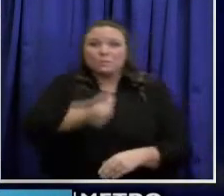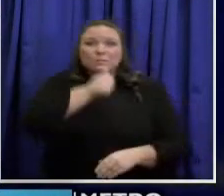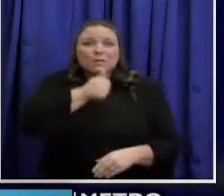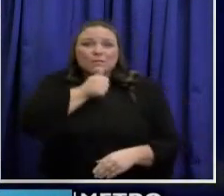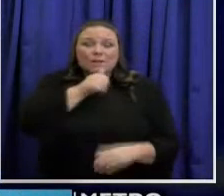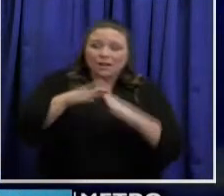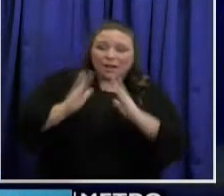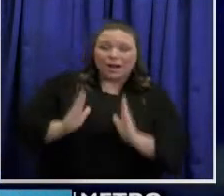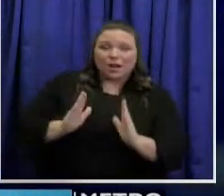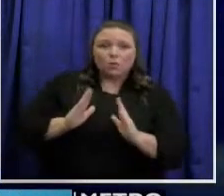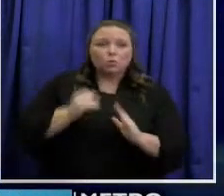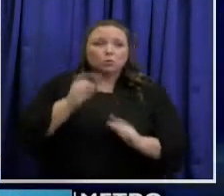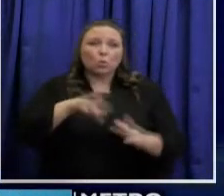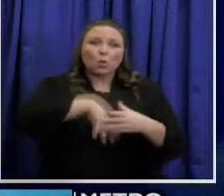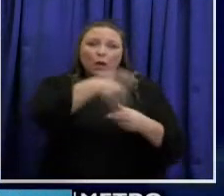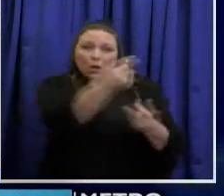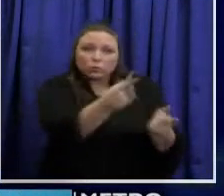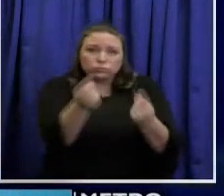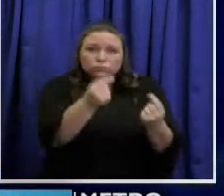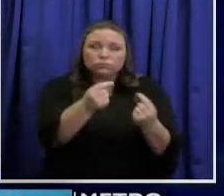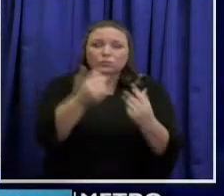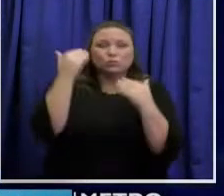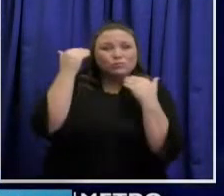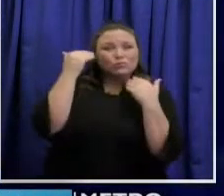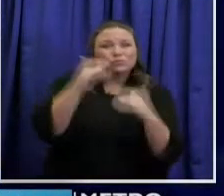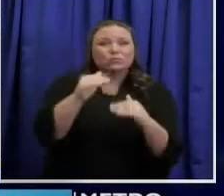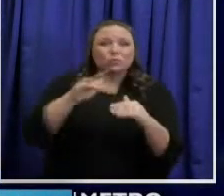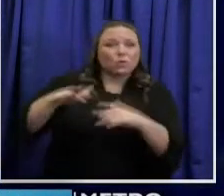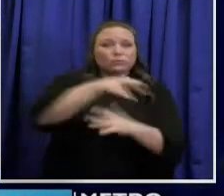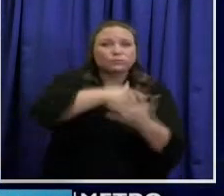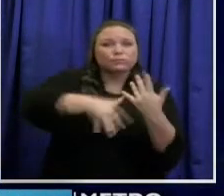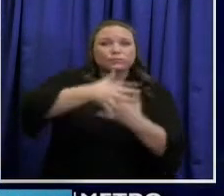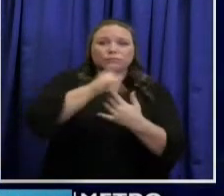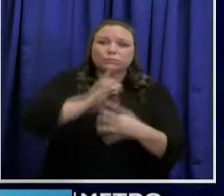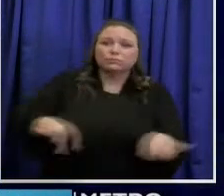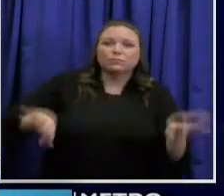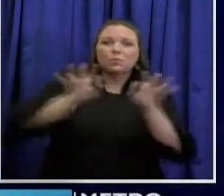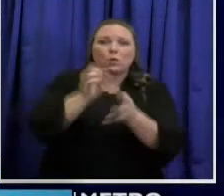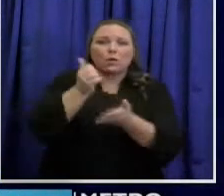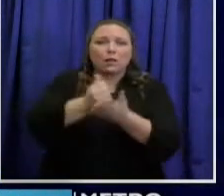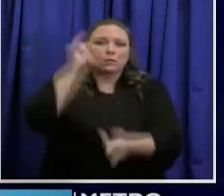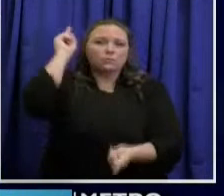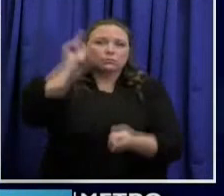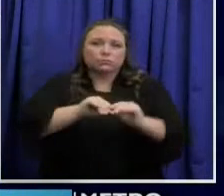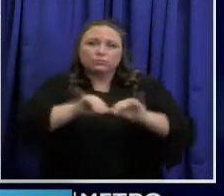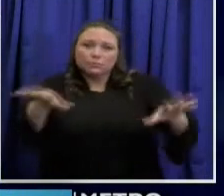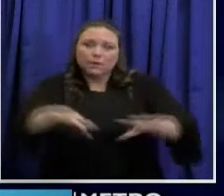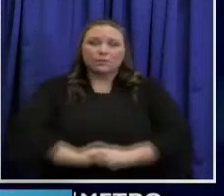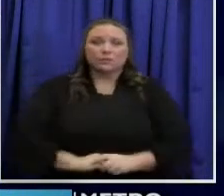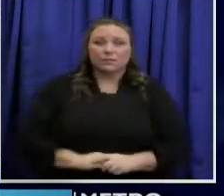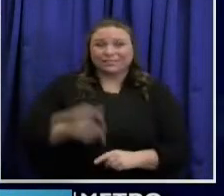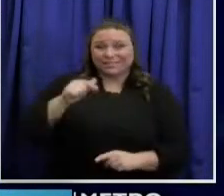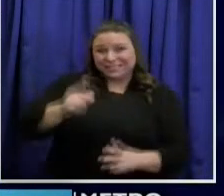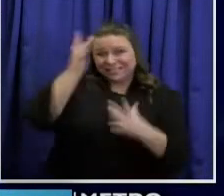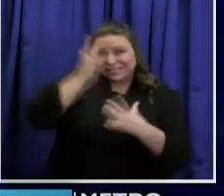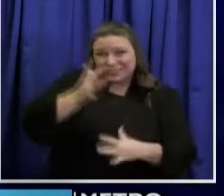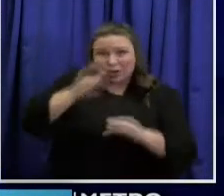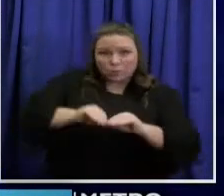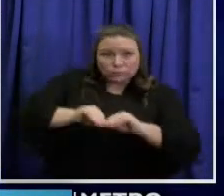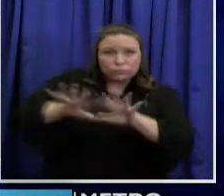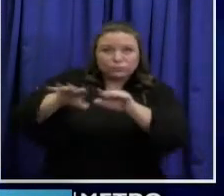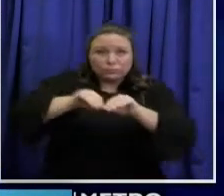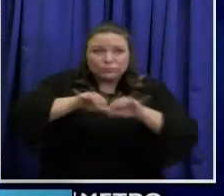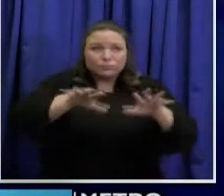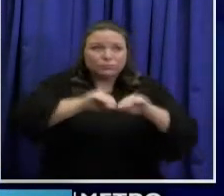setting, restricting social contacts is critical to curbing the spread of the virus. This virus spreads in all